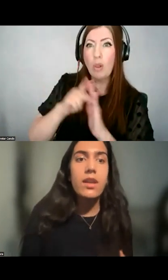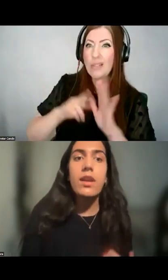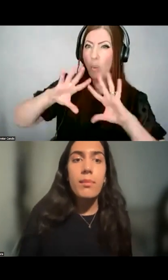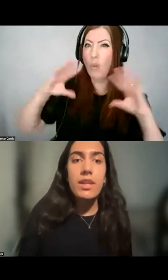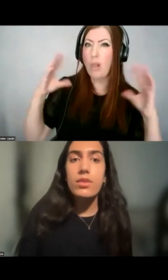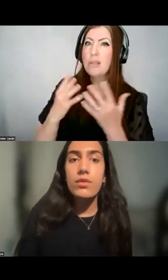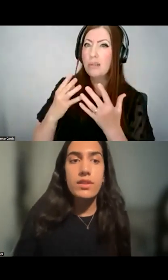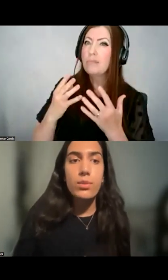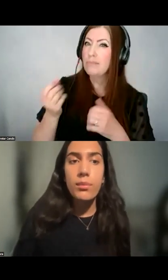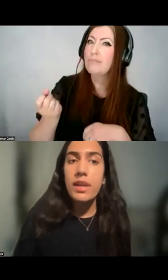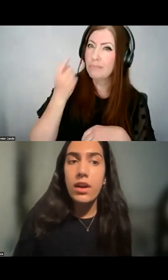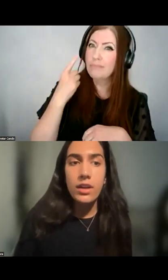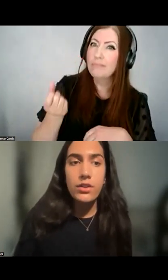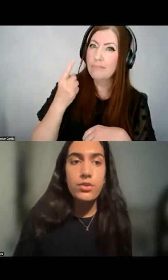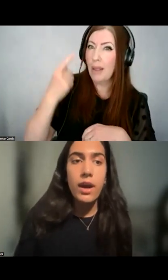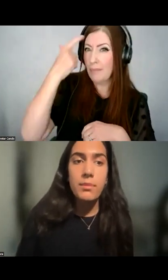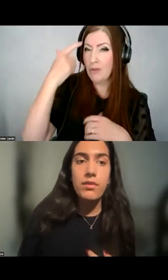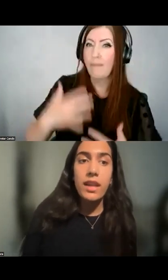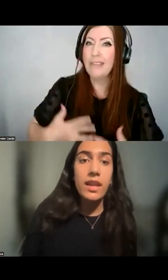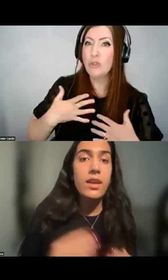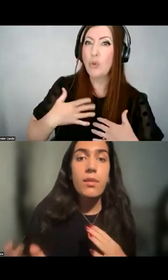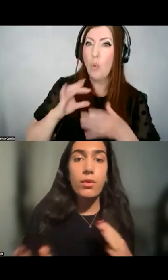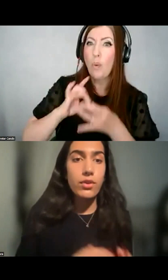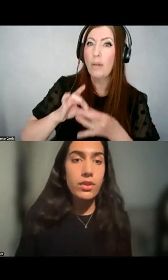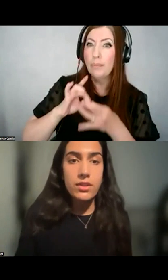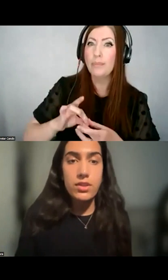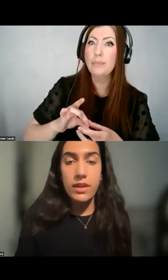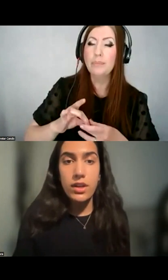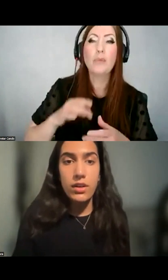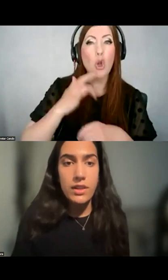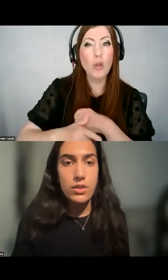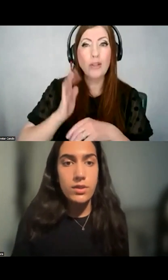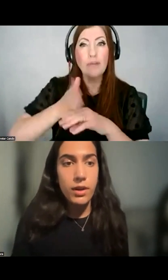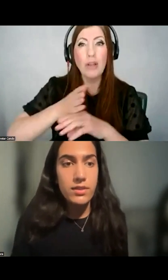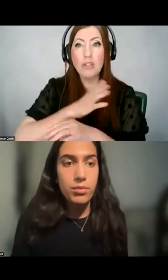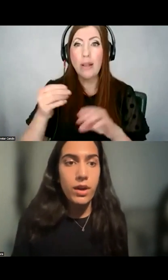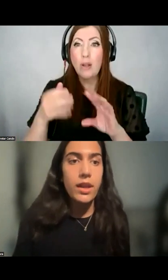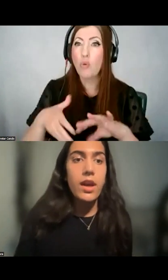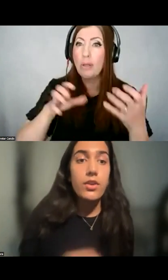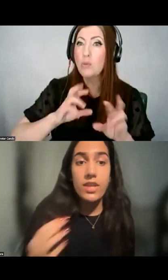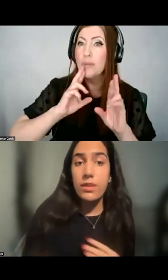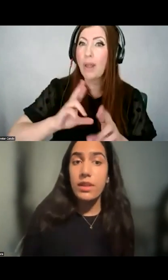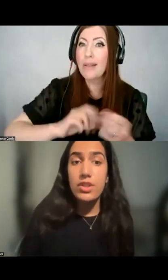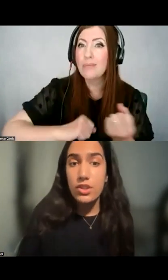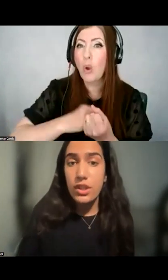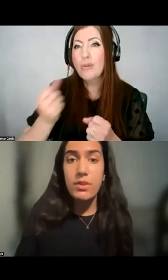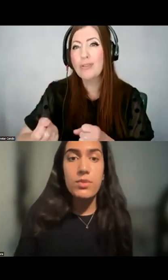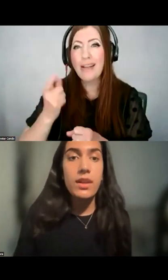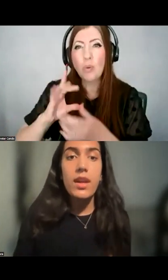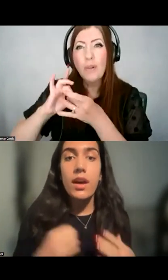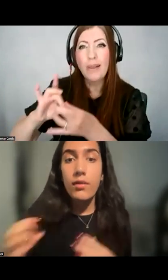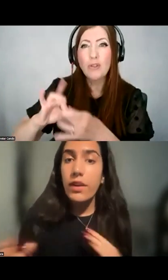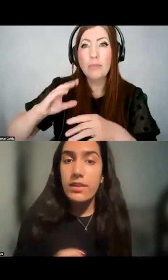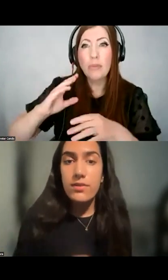acknowledging that mental and physical well-being are intertwined, providing both early intervention and crisis response support, understanding the relationship